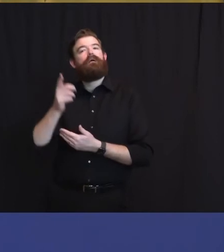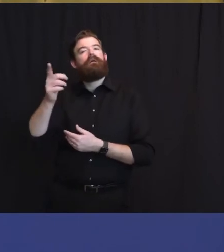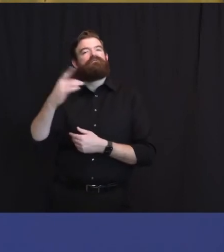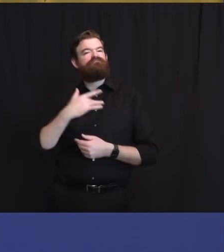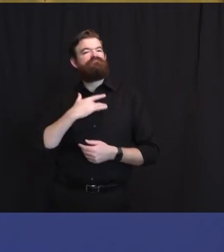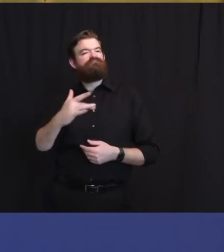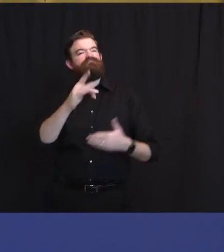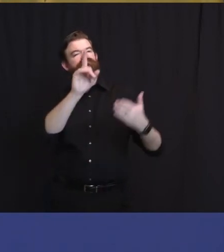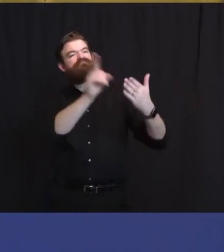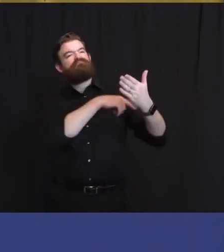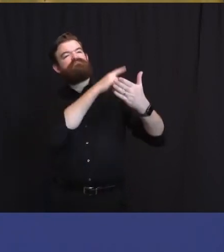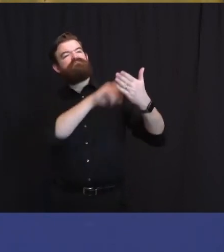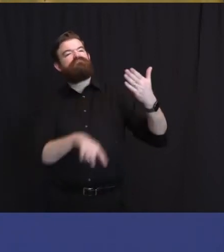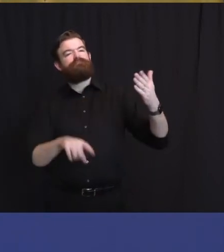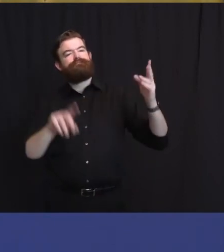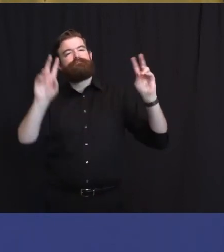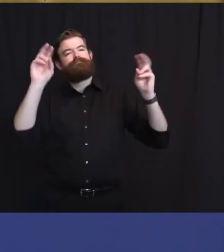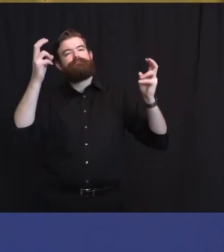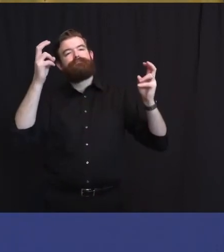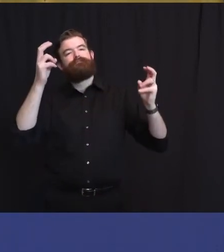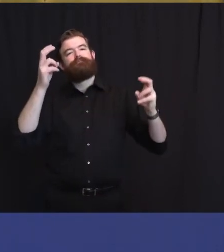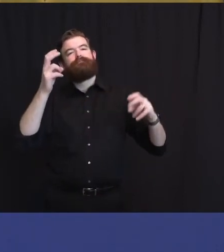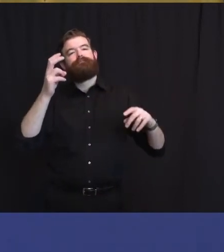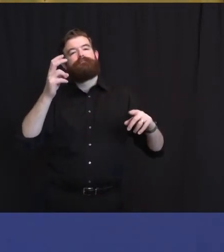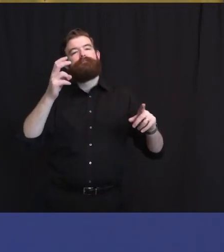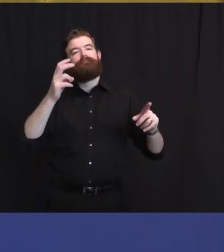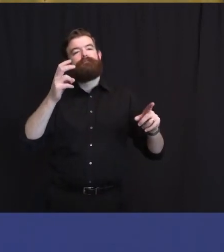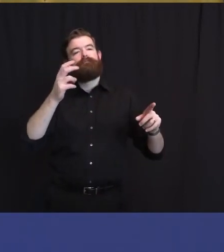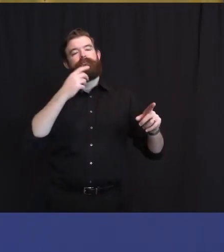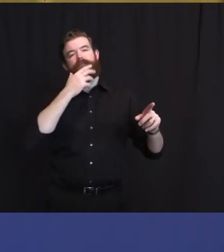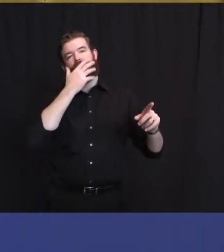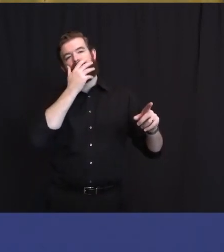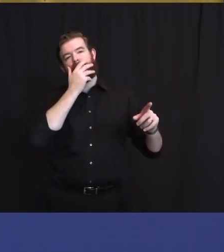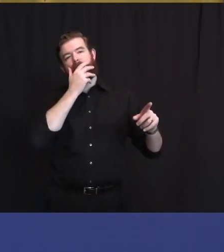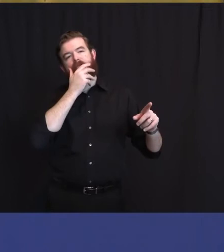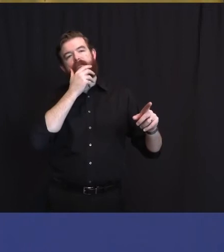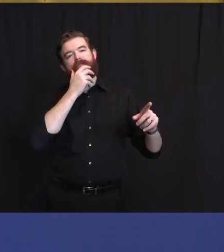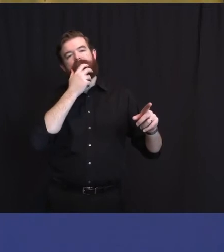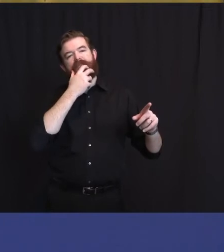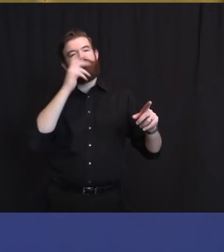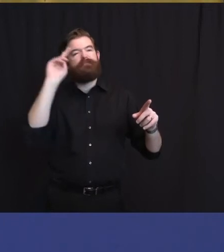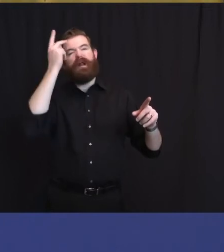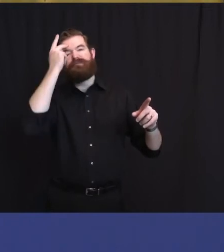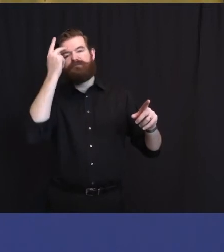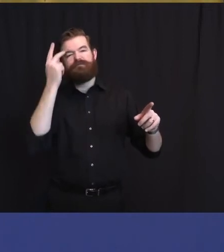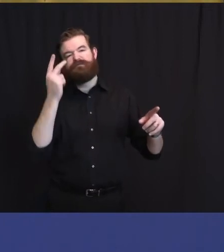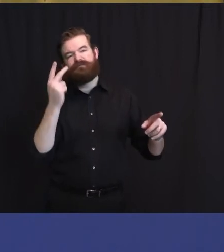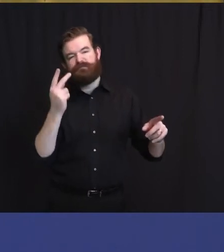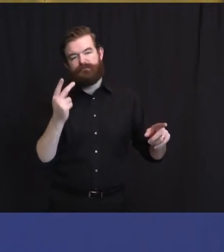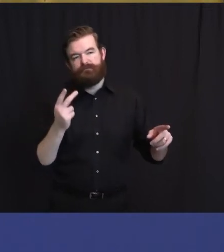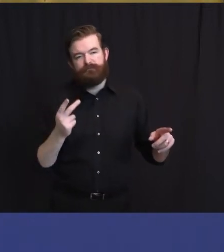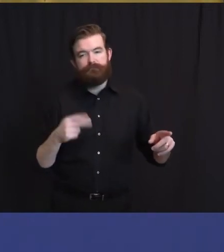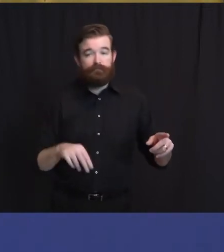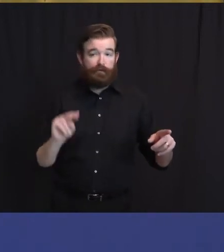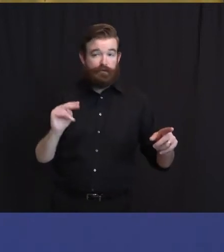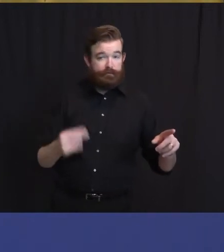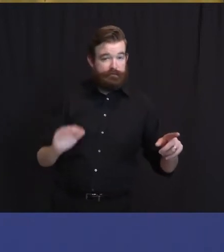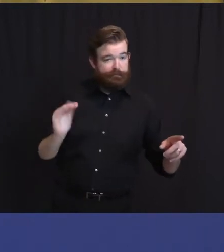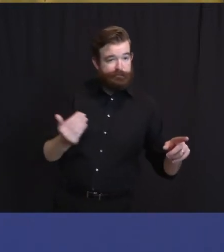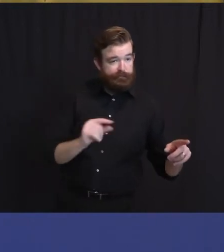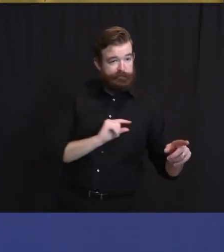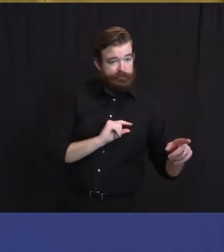used that phrase with Grow New Jersey as the main culprit, so why push through a much larger bill that gives that impression, and that